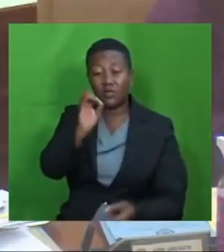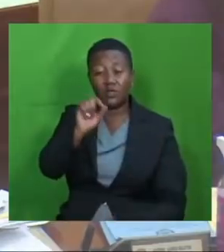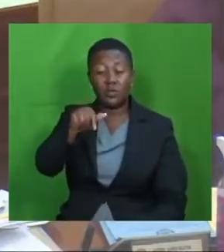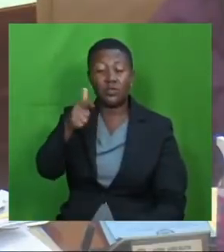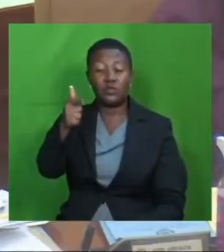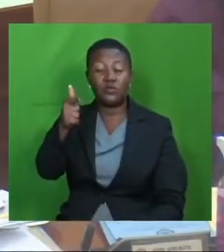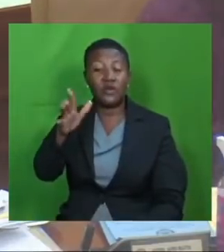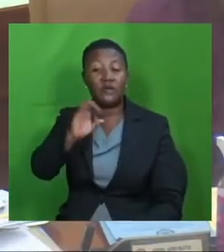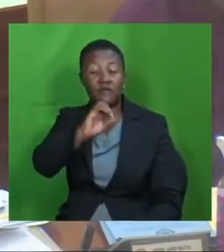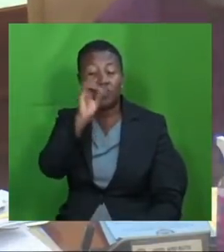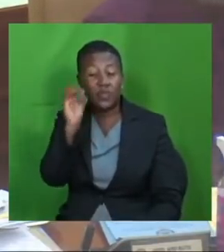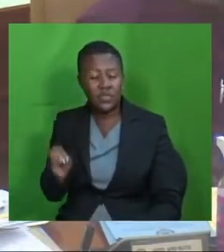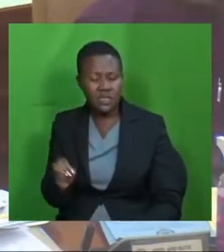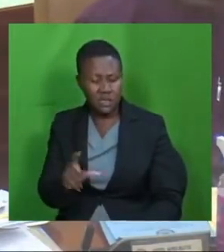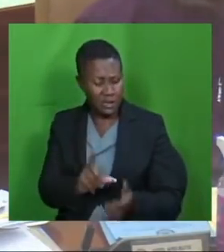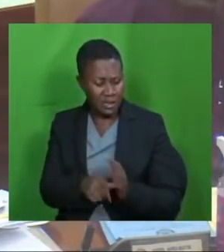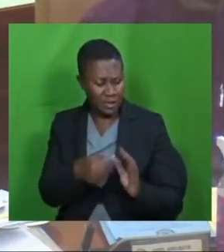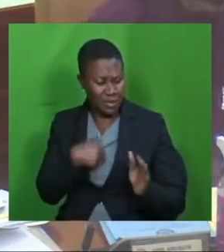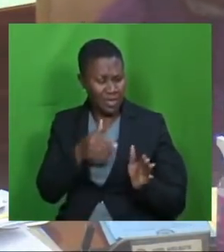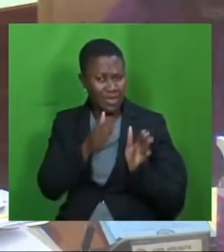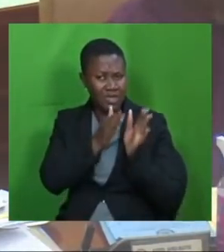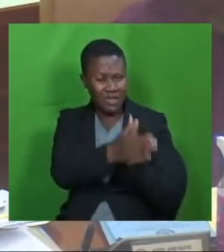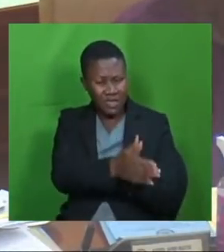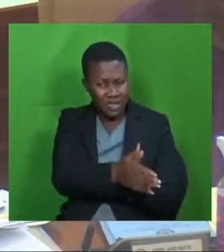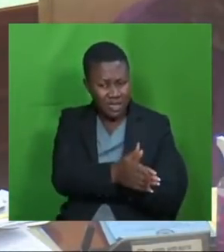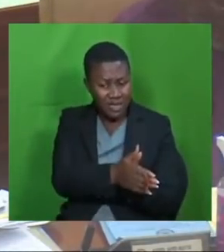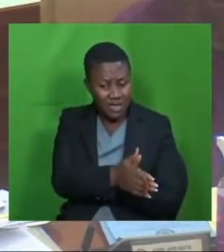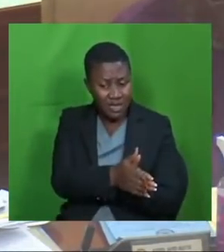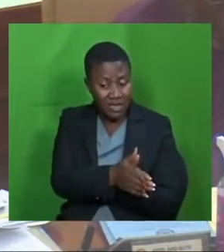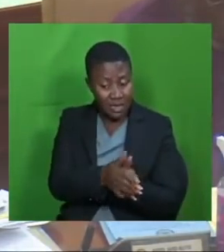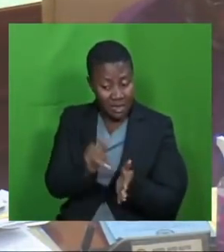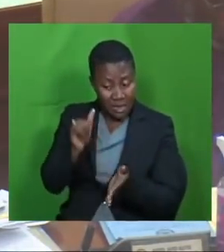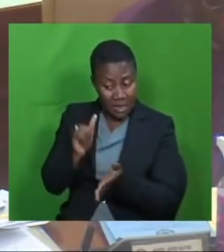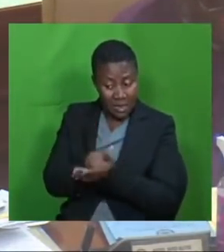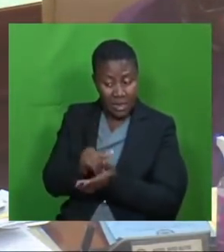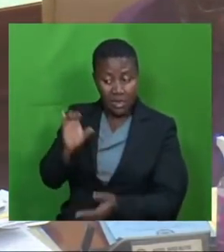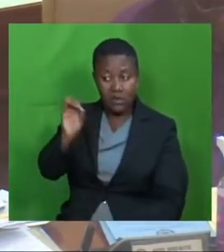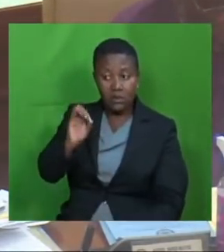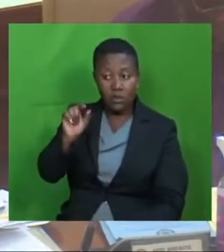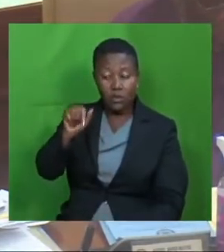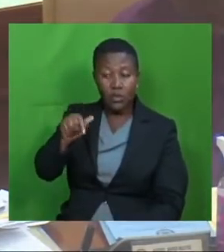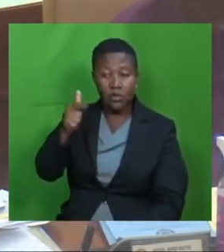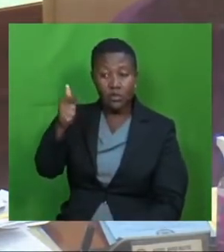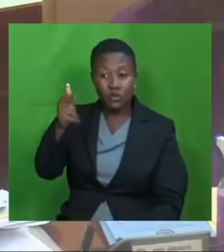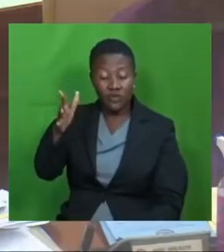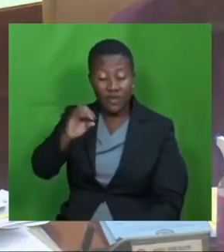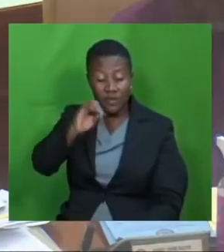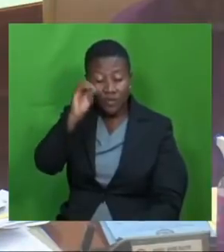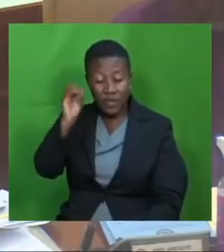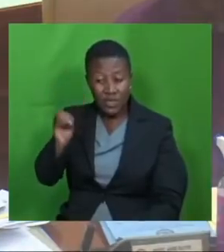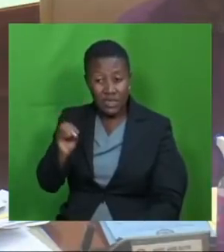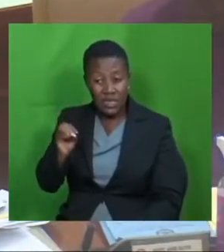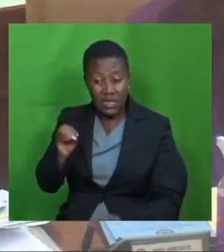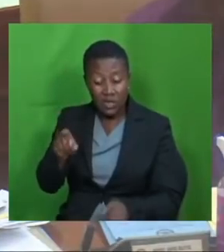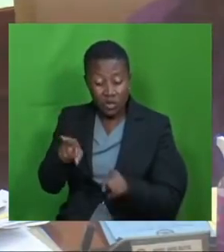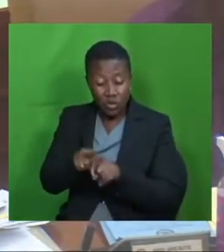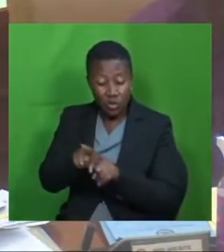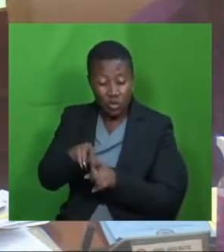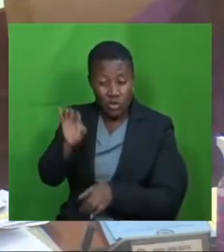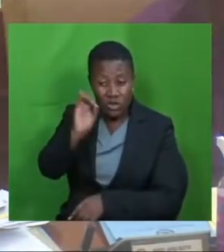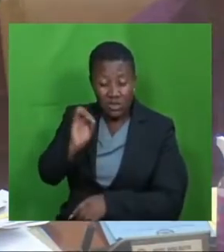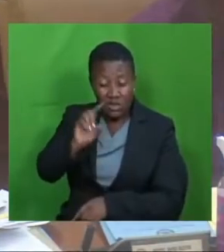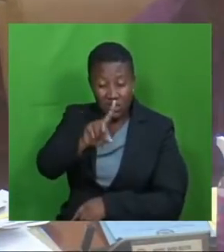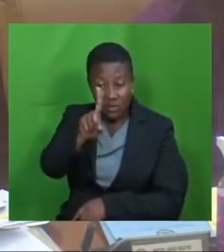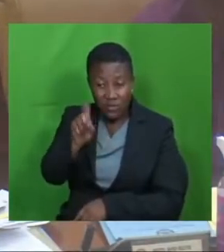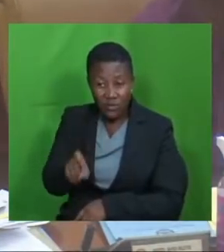asked him, is there 0.25% less zero? When you are driving home, Honorable Napo, when